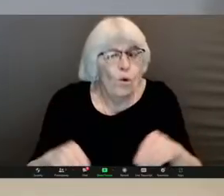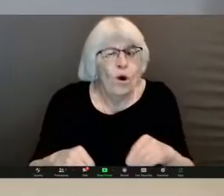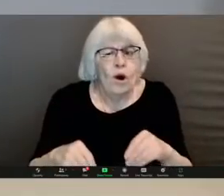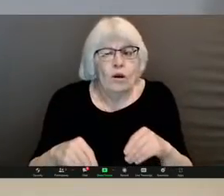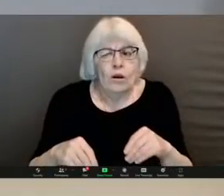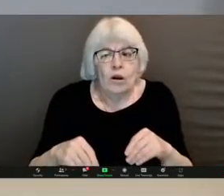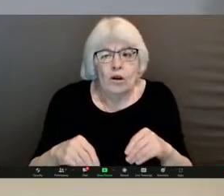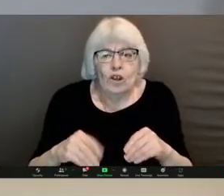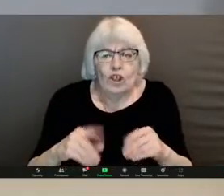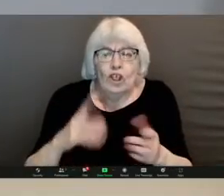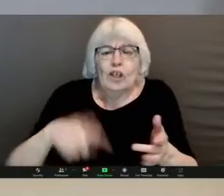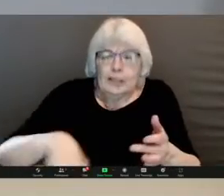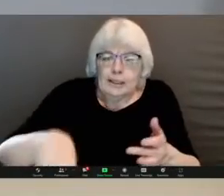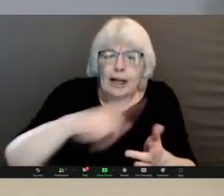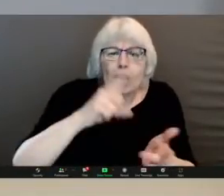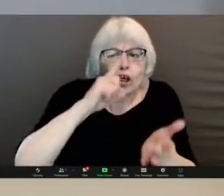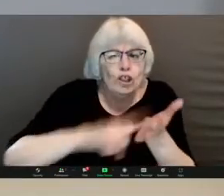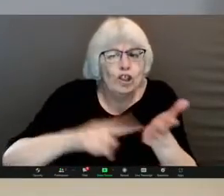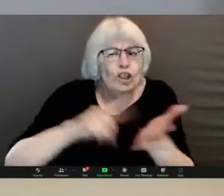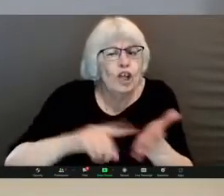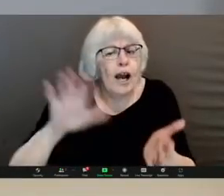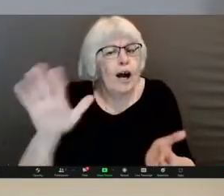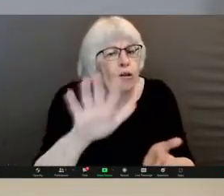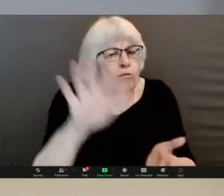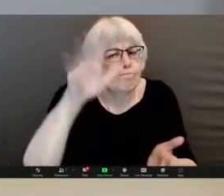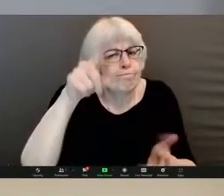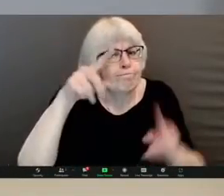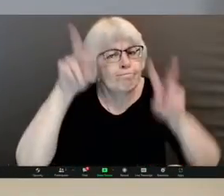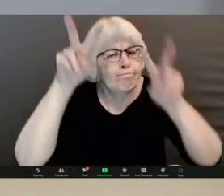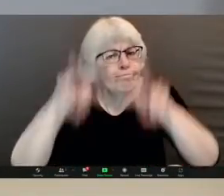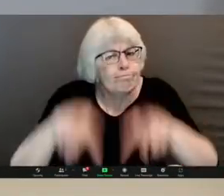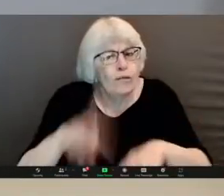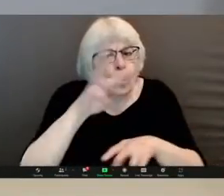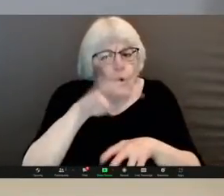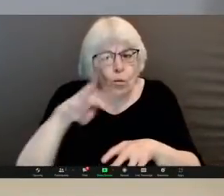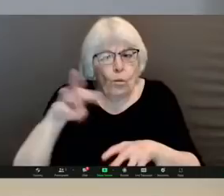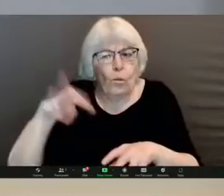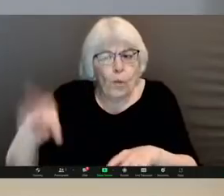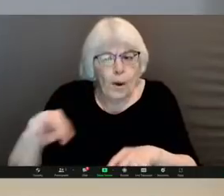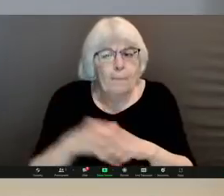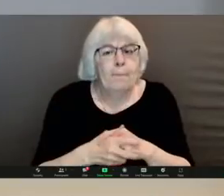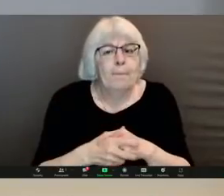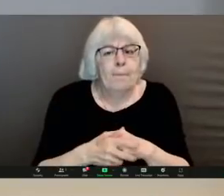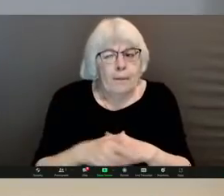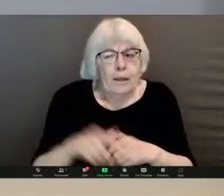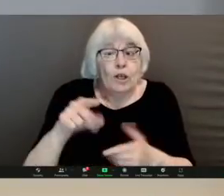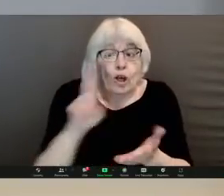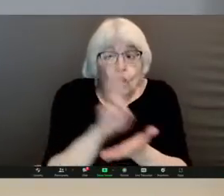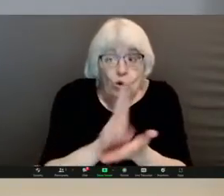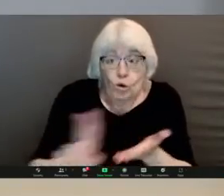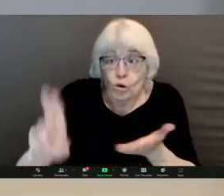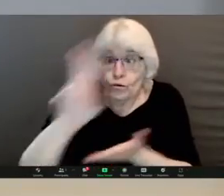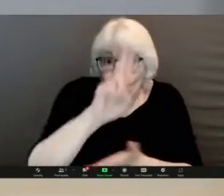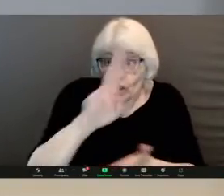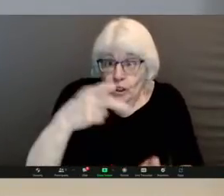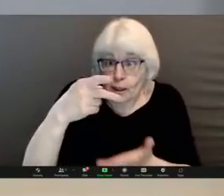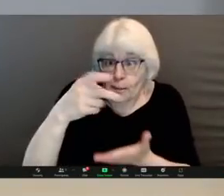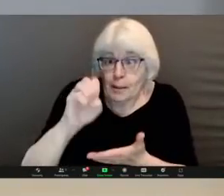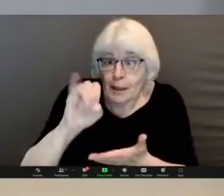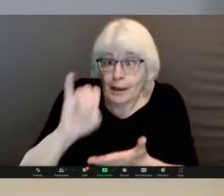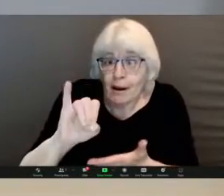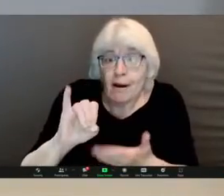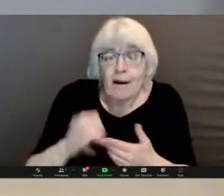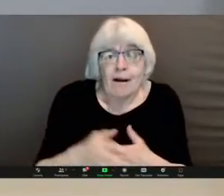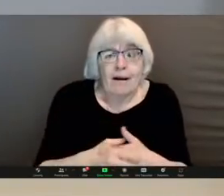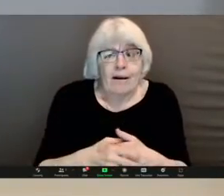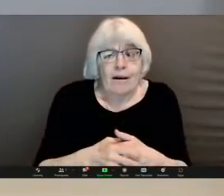weeks, UPI and Holland College are offering vaccine clinics on campus, and please check the respective post-secondary website for more